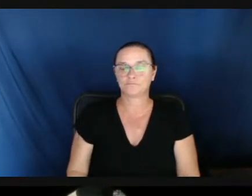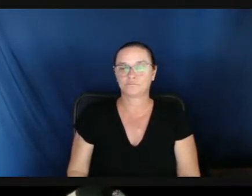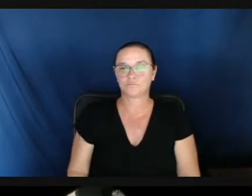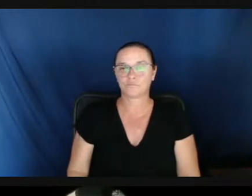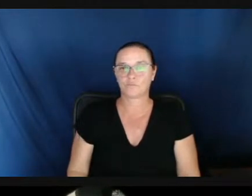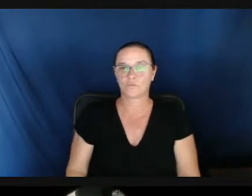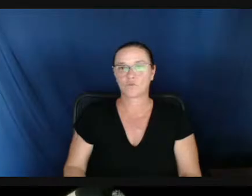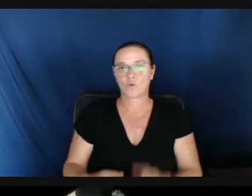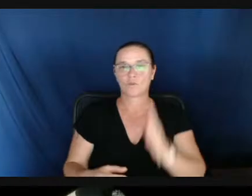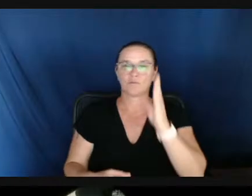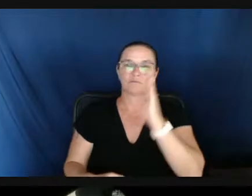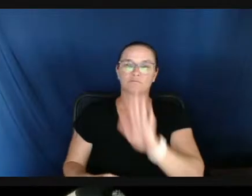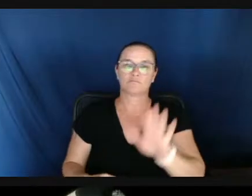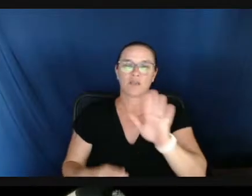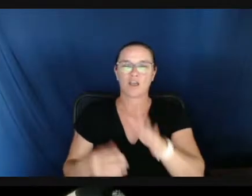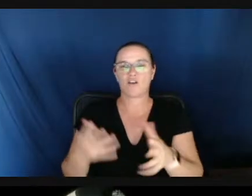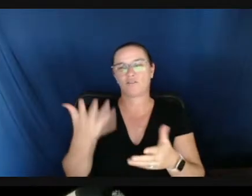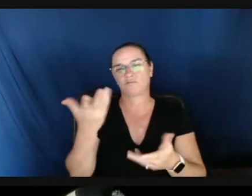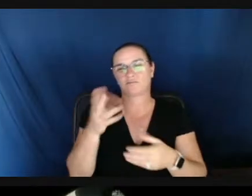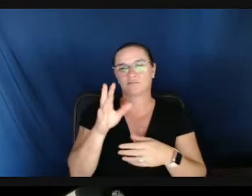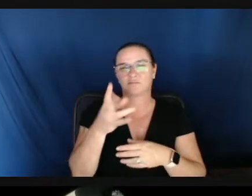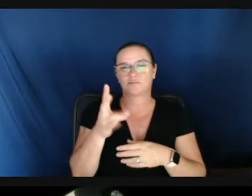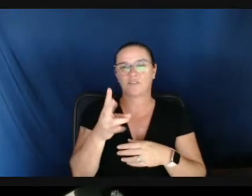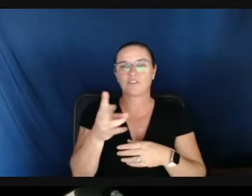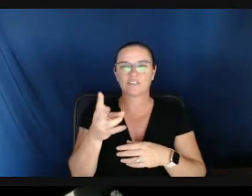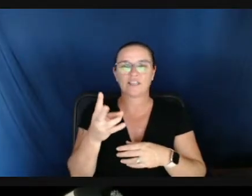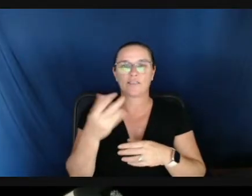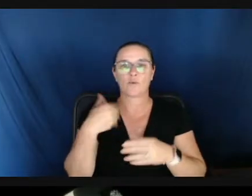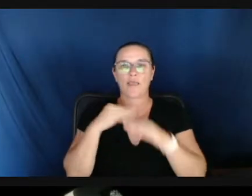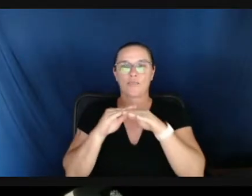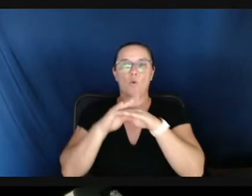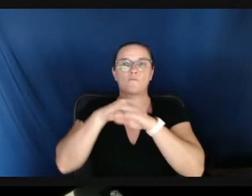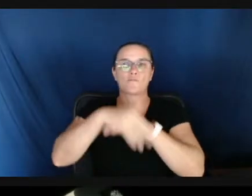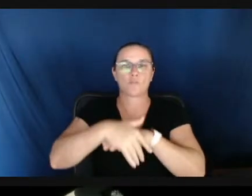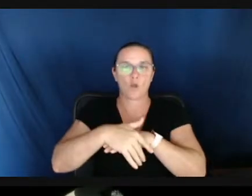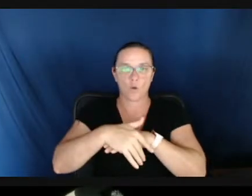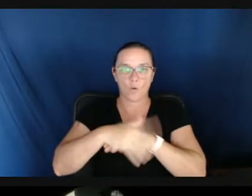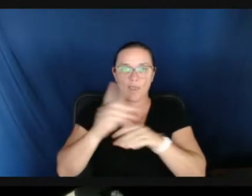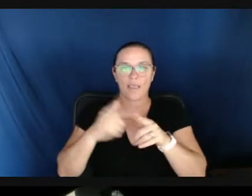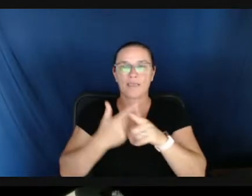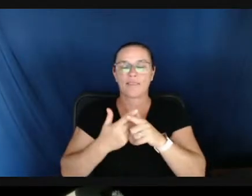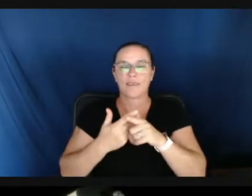in here that you had the overflows, and then it kept